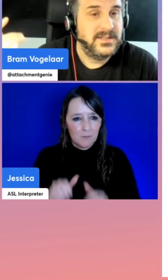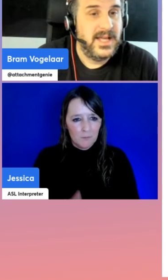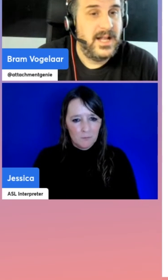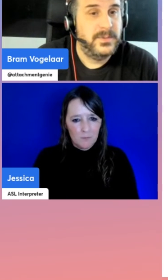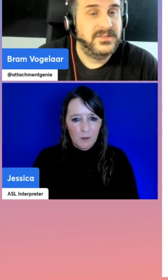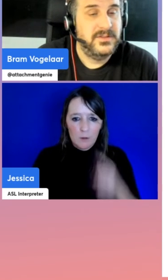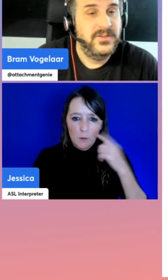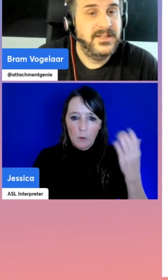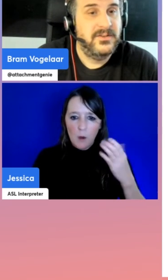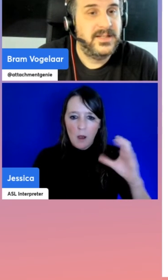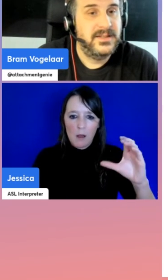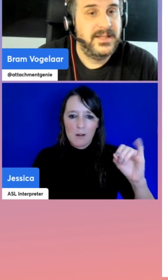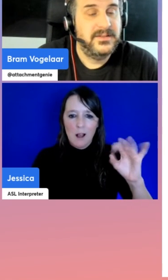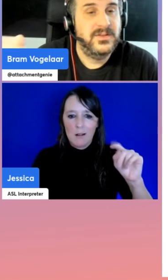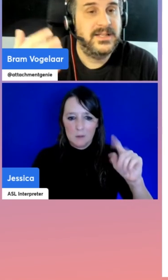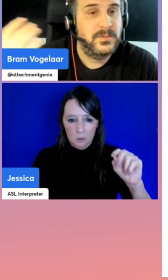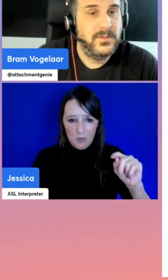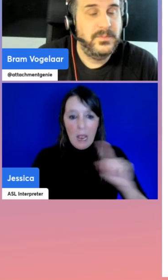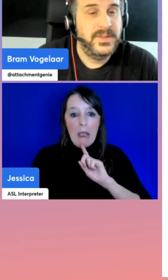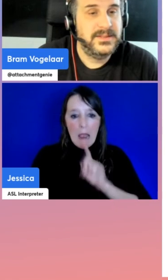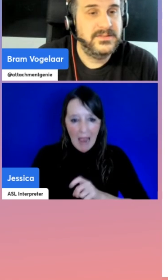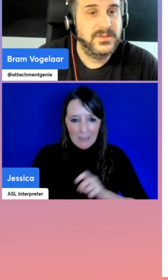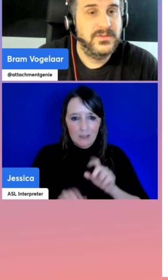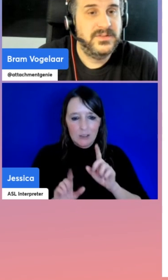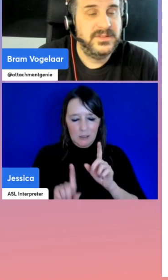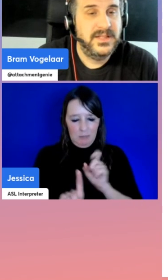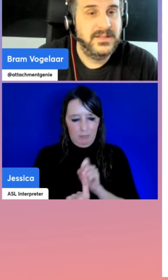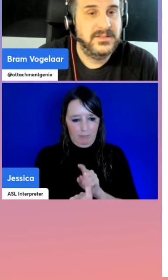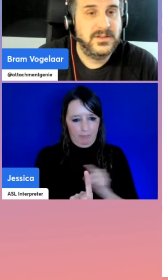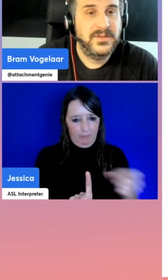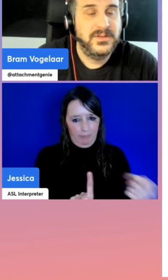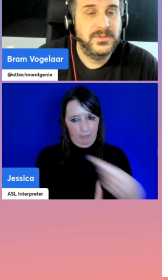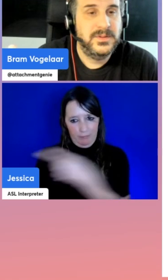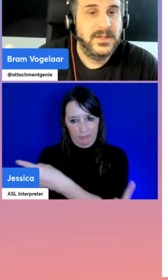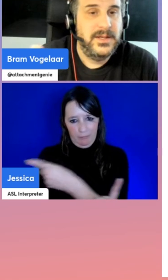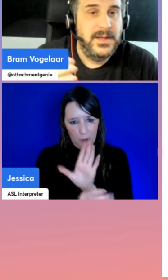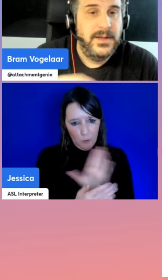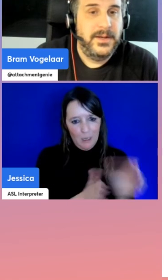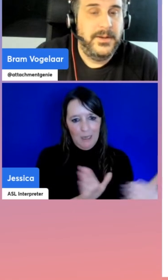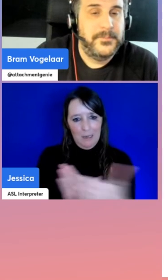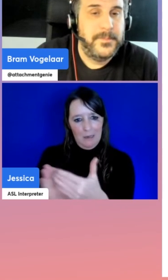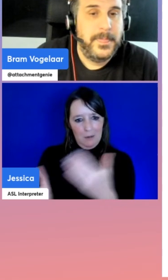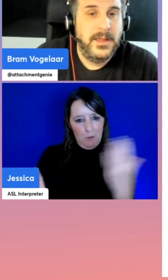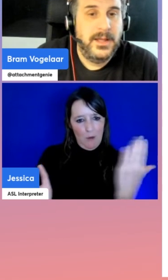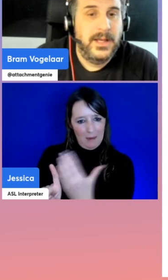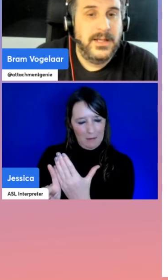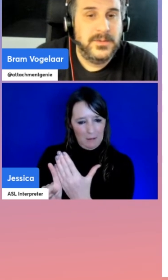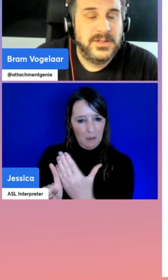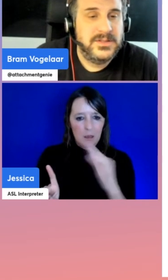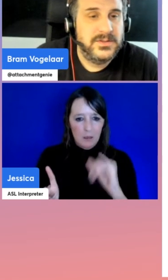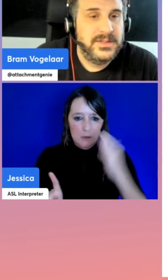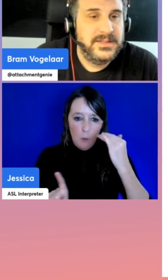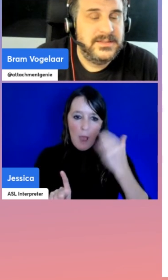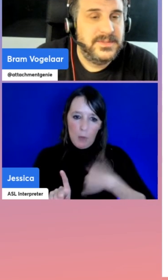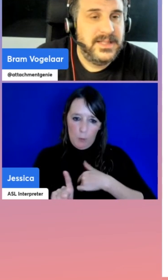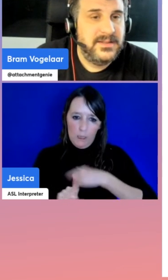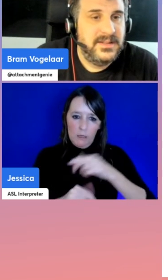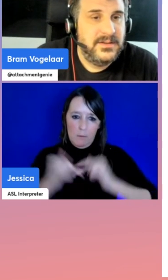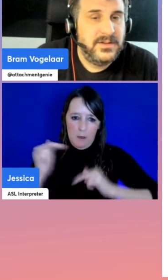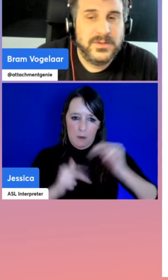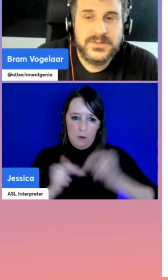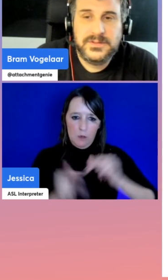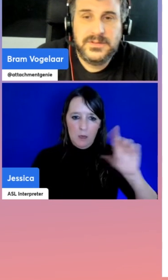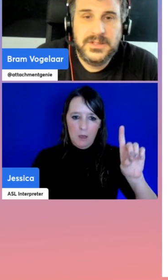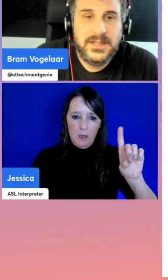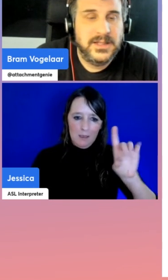Consul to actually help us to redirect things. So that's why we built a service discovery tool. And I'm going to show you some things